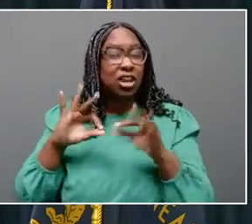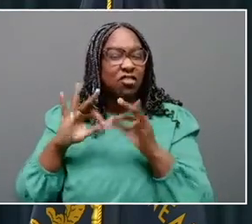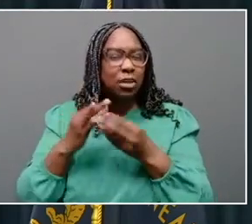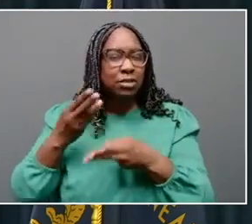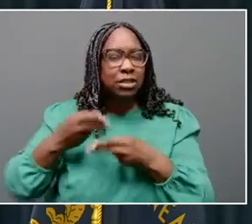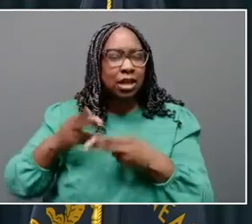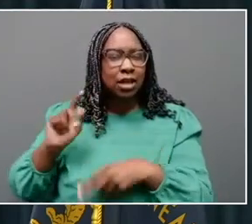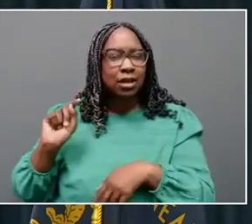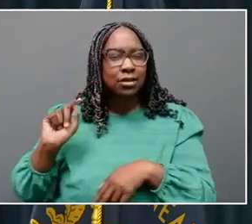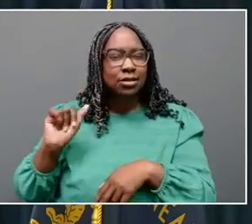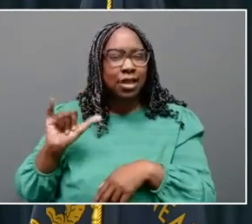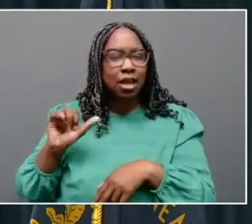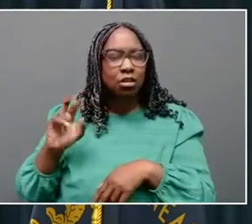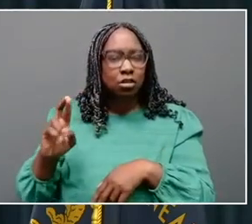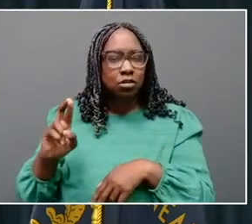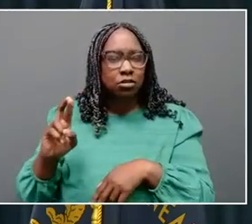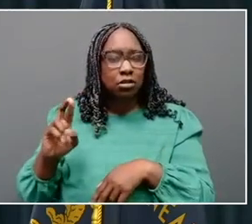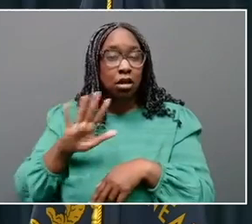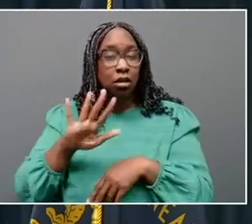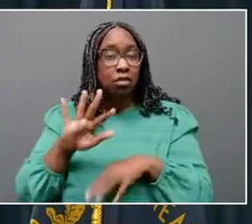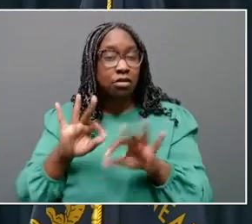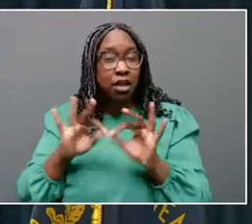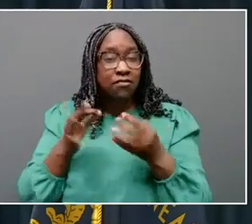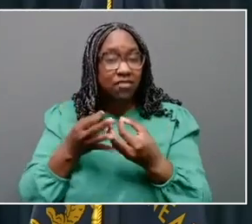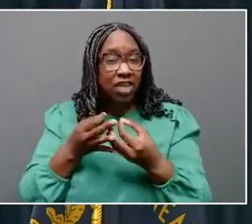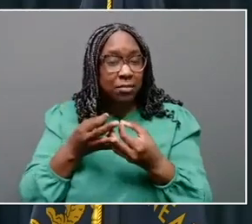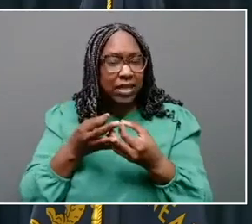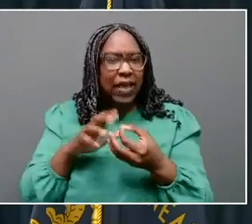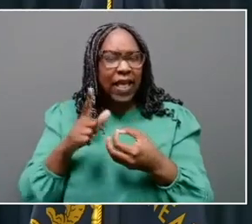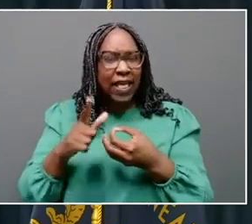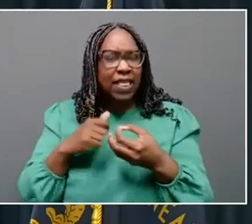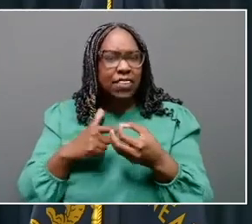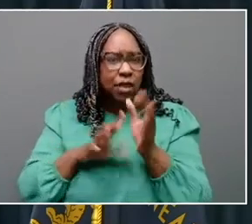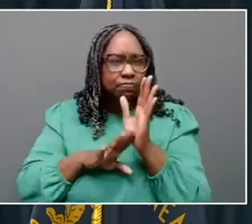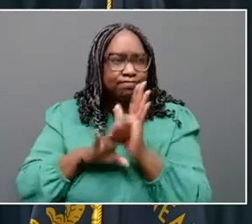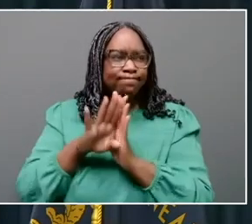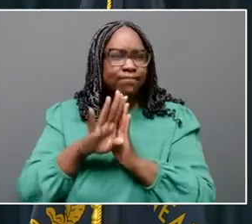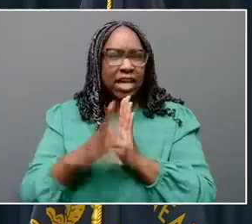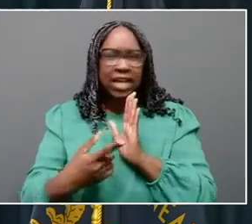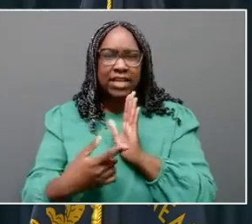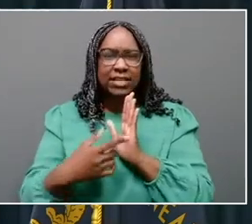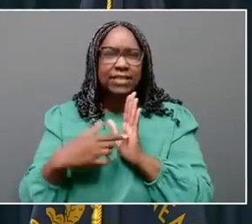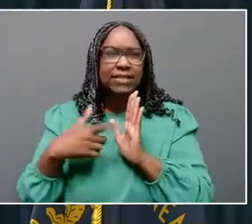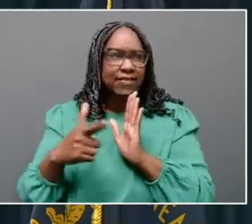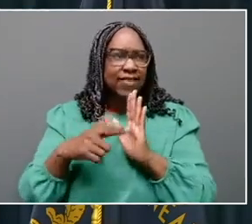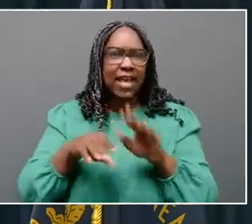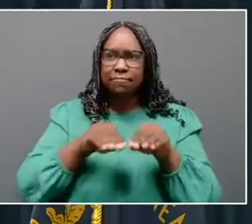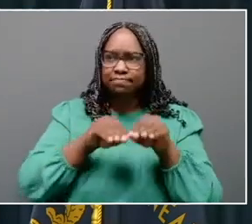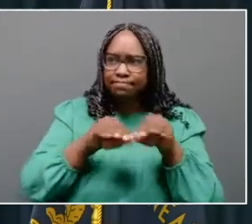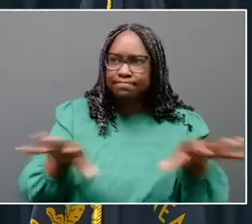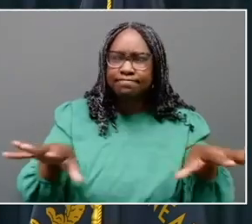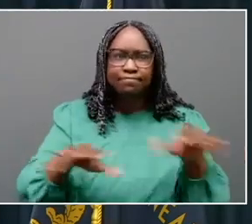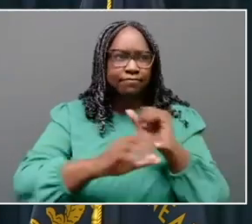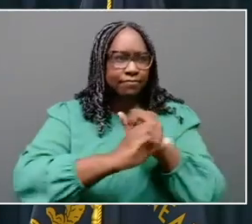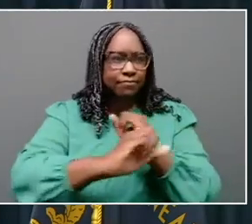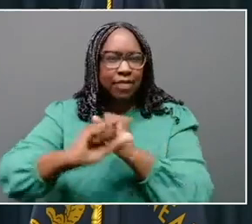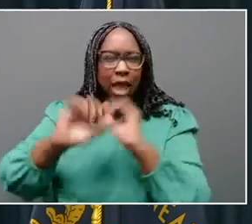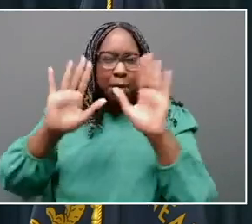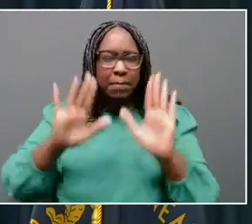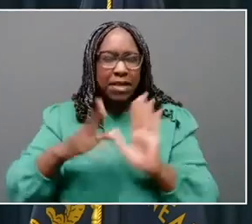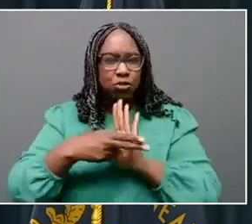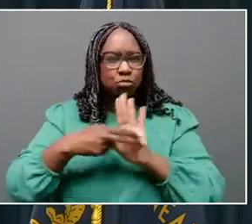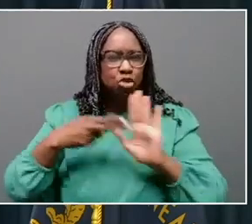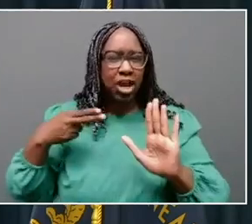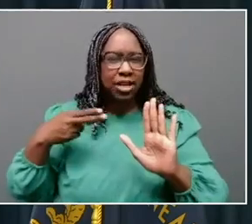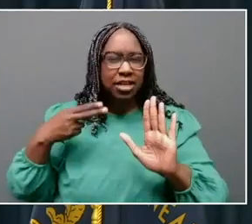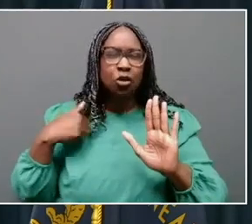this resurgence within their family and showcase this amazing brand. We achieved amazing things together. Well,